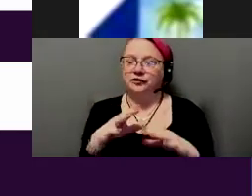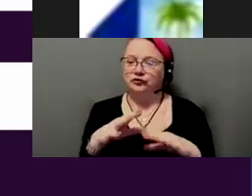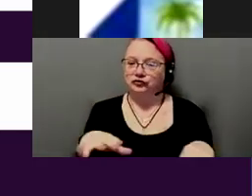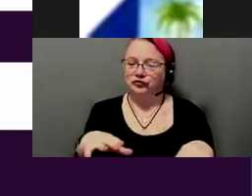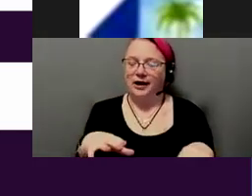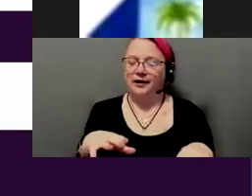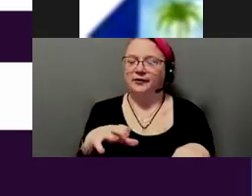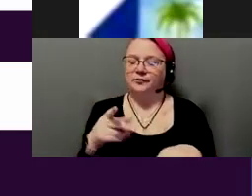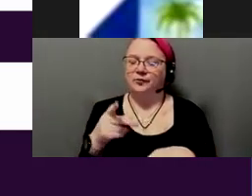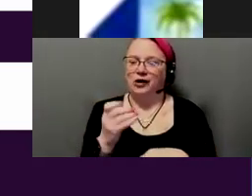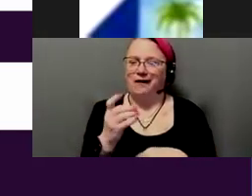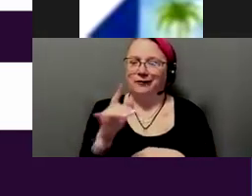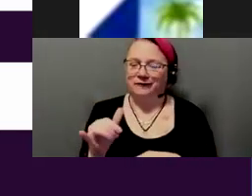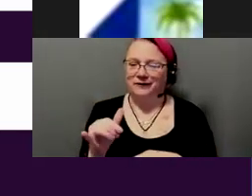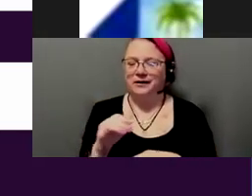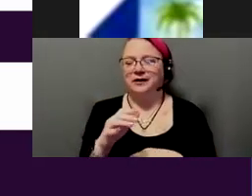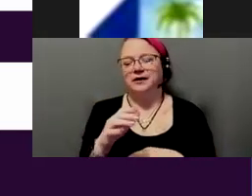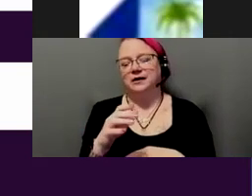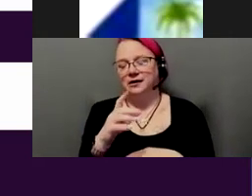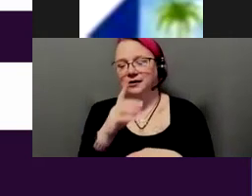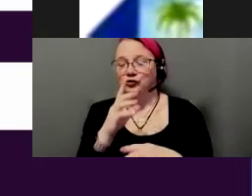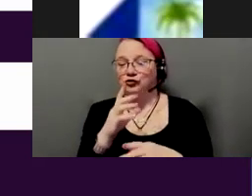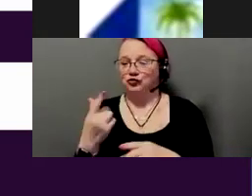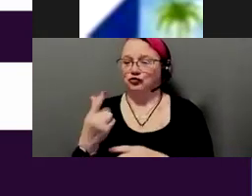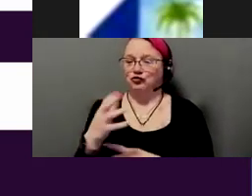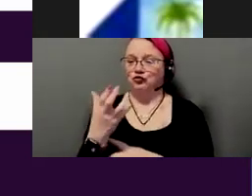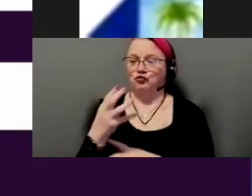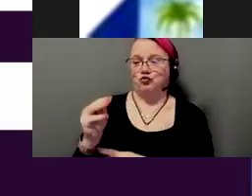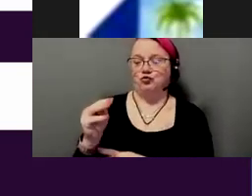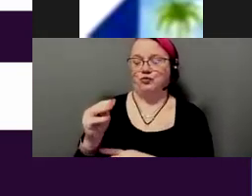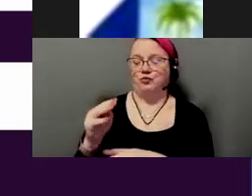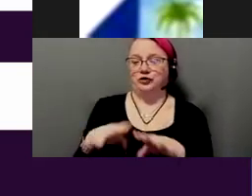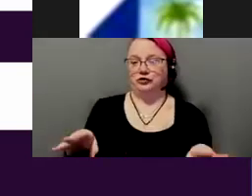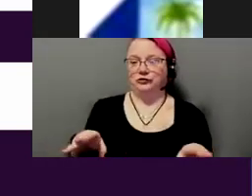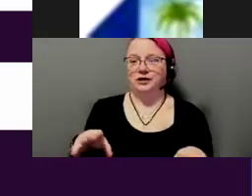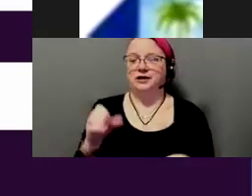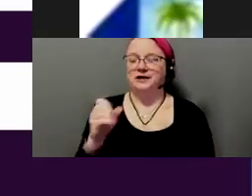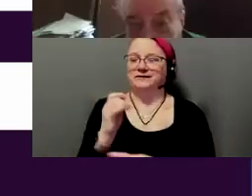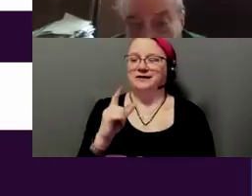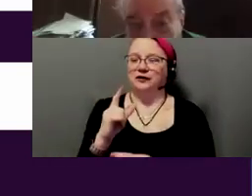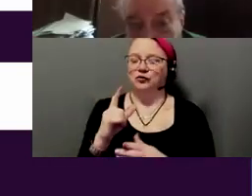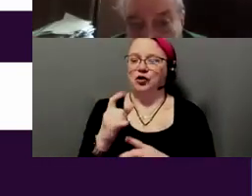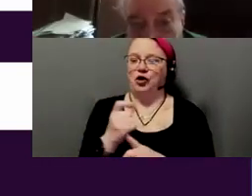used to groom children, particularly if child sexual abuse material